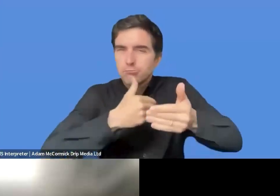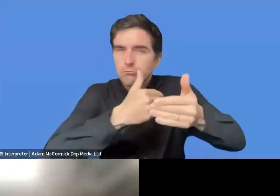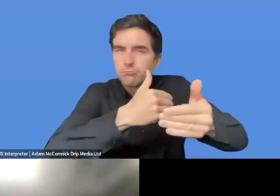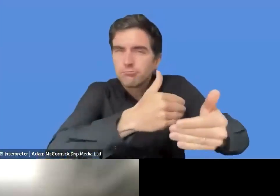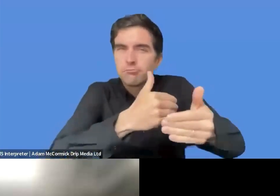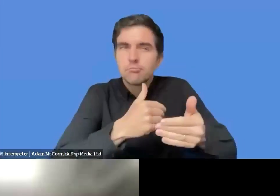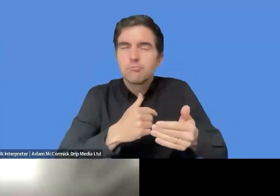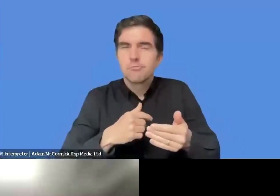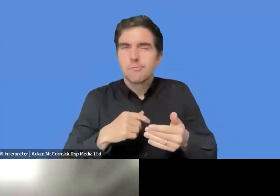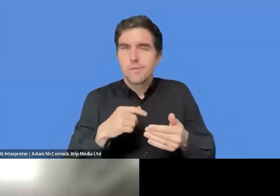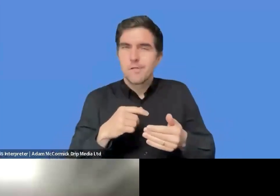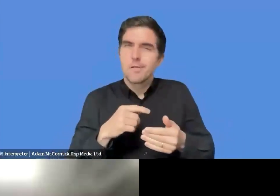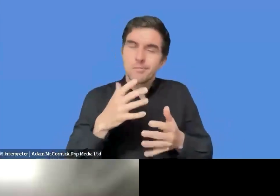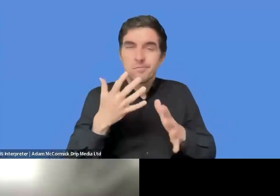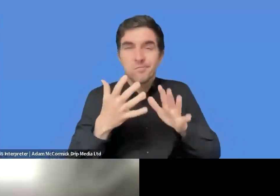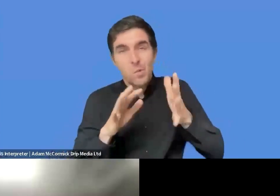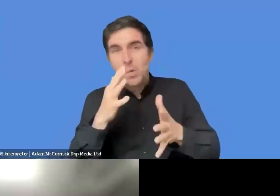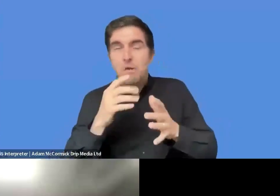yeah, thank you very much.